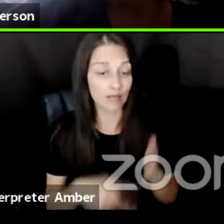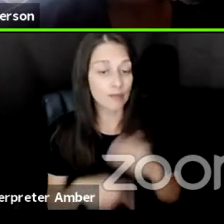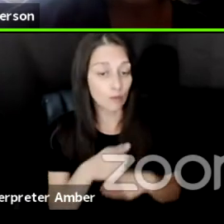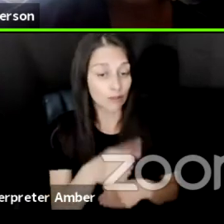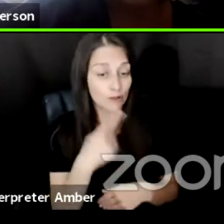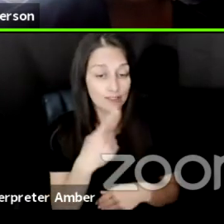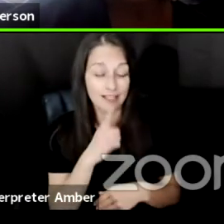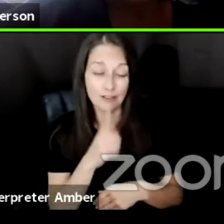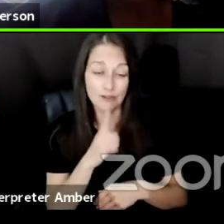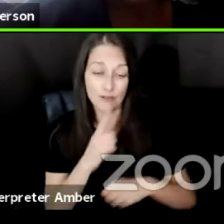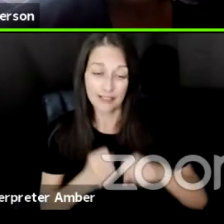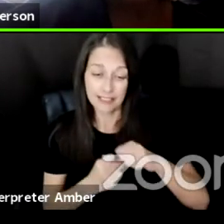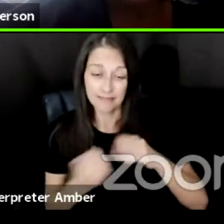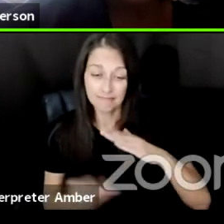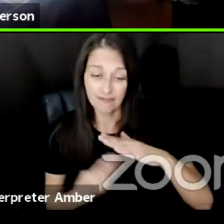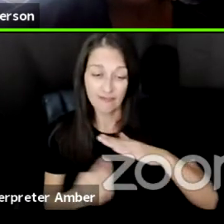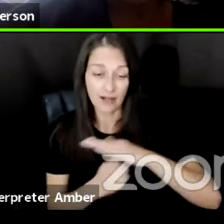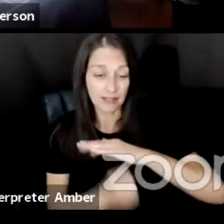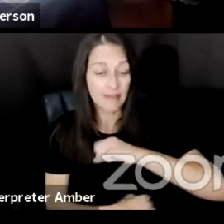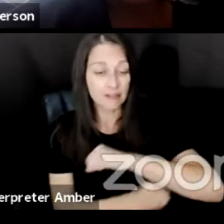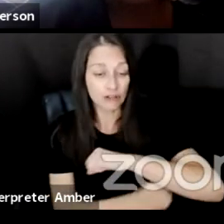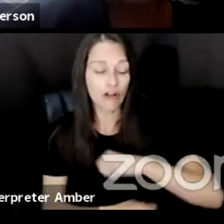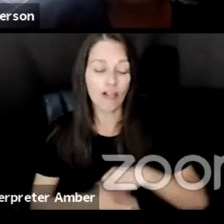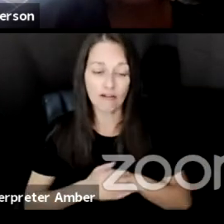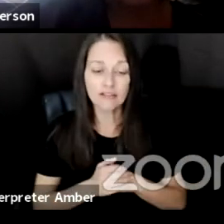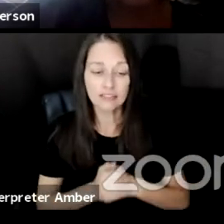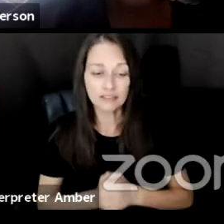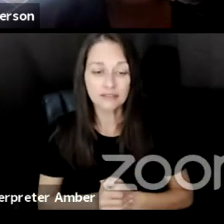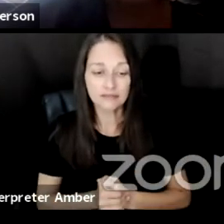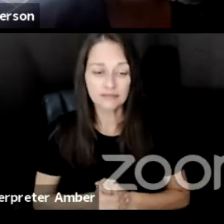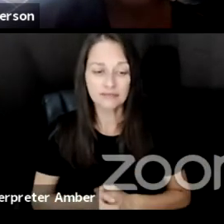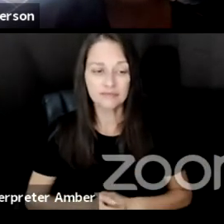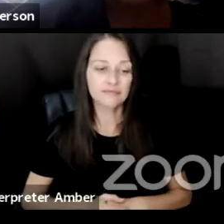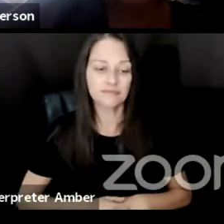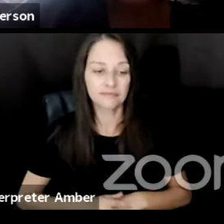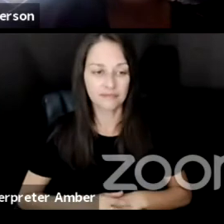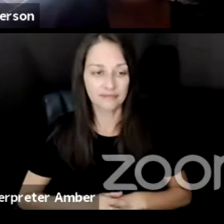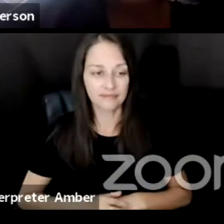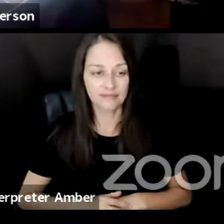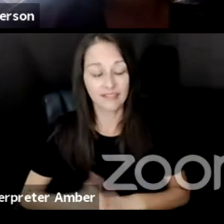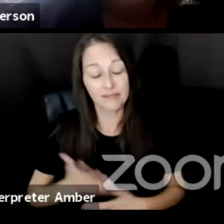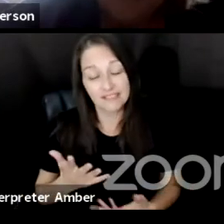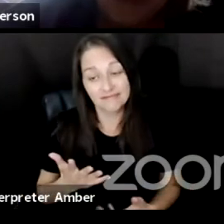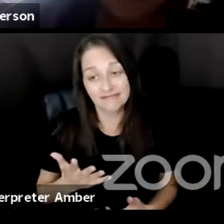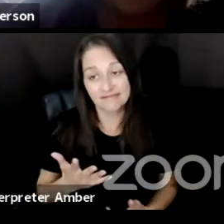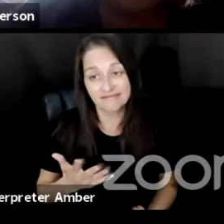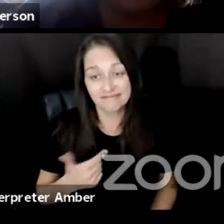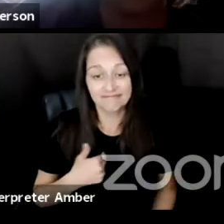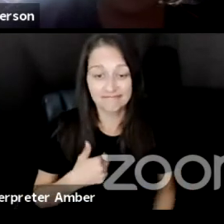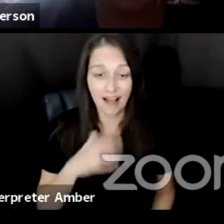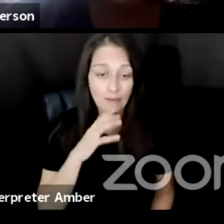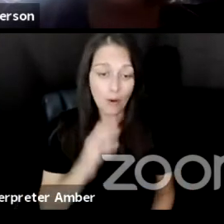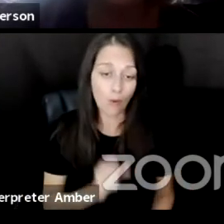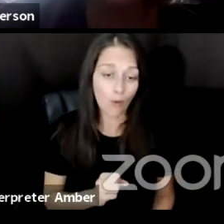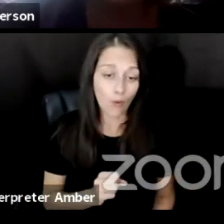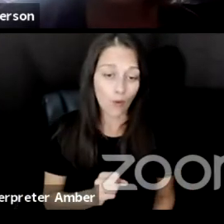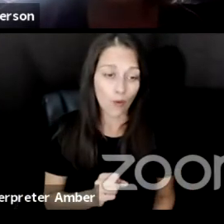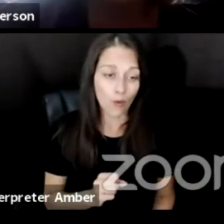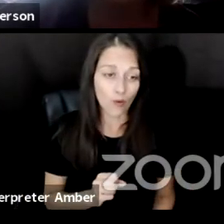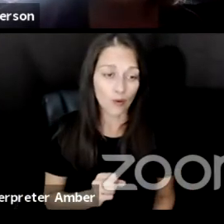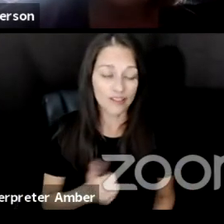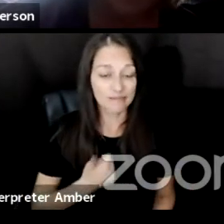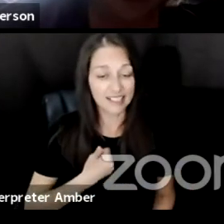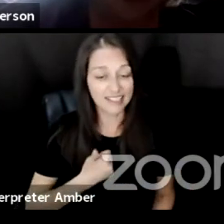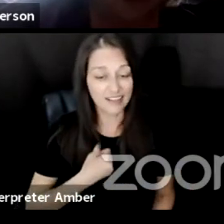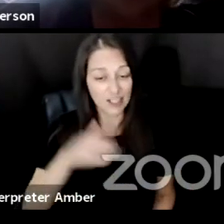fundamental. Yeah. I guess I just, you know, I'm old and I've gotten hard bitten and